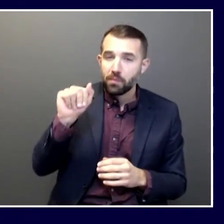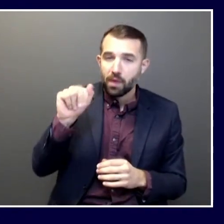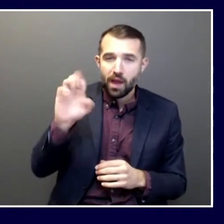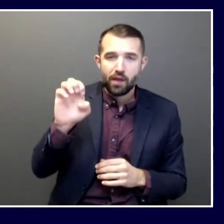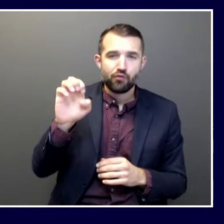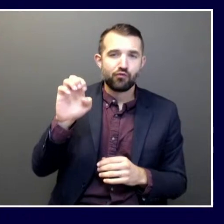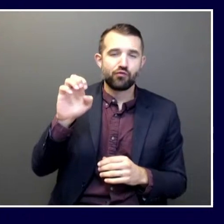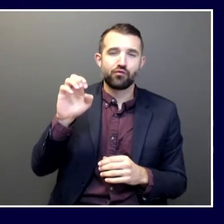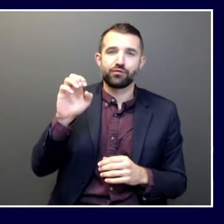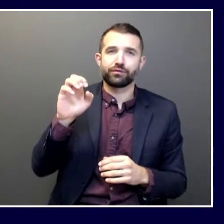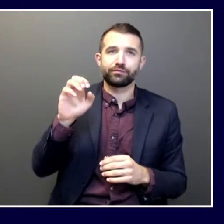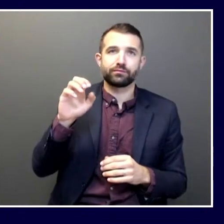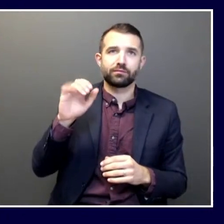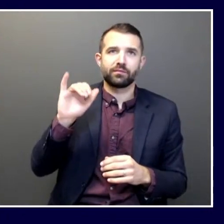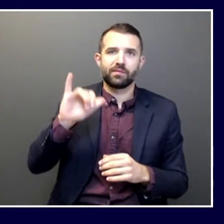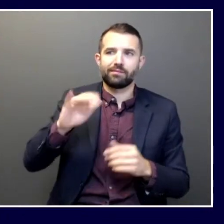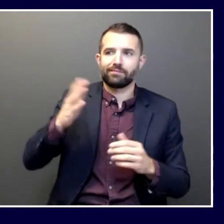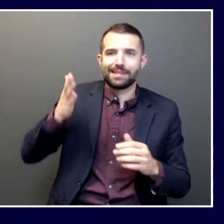myocarditis.